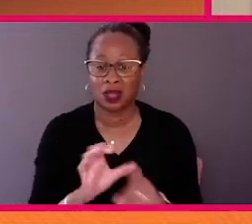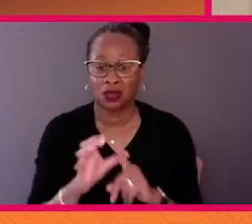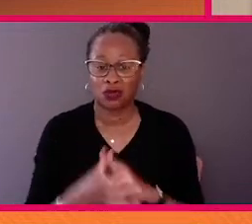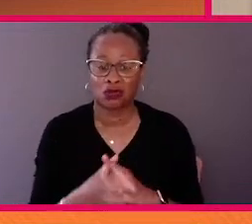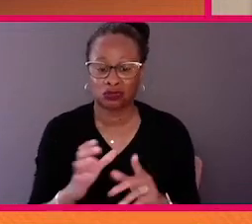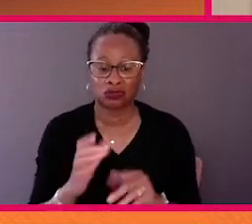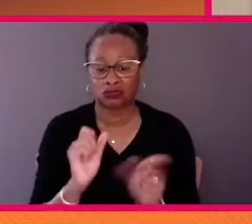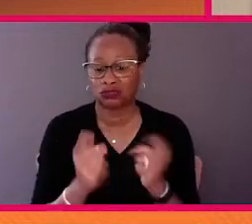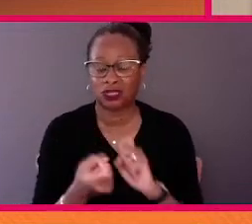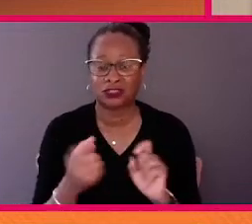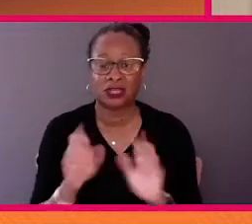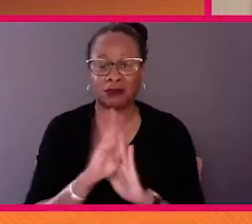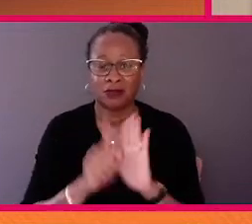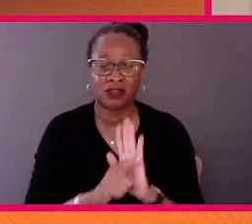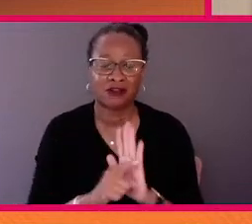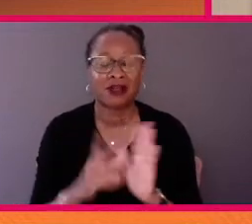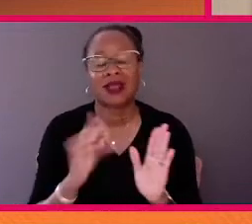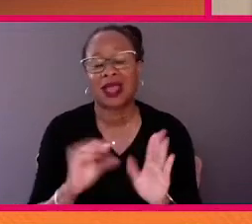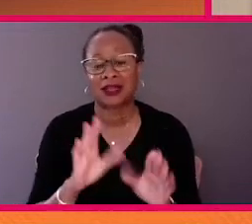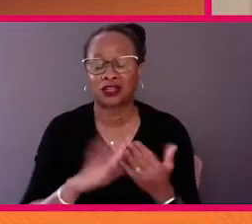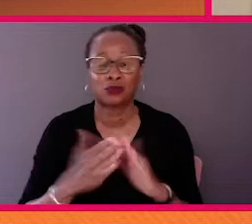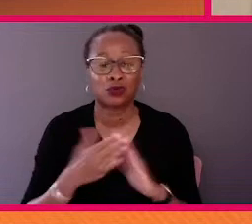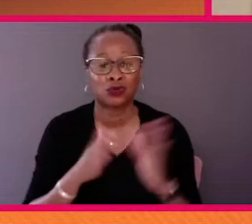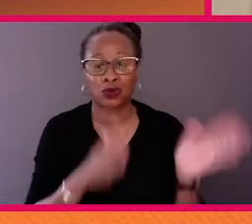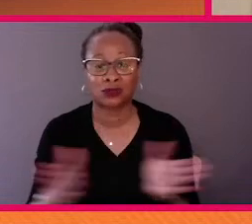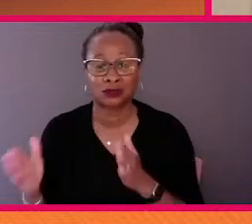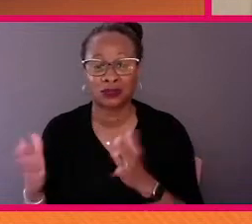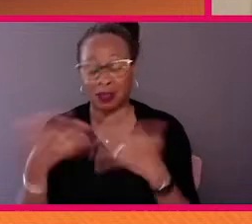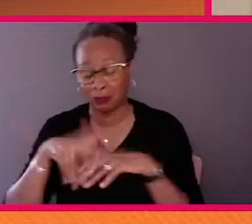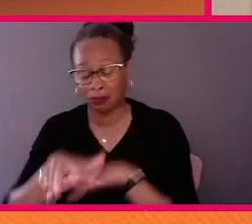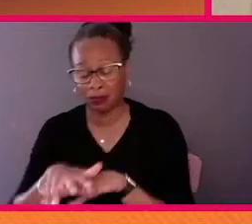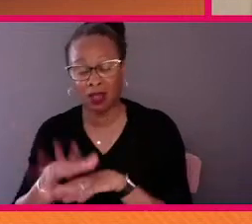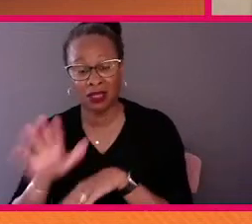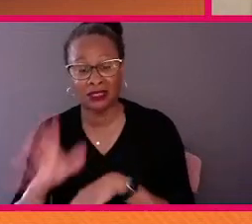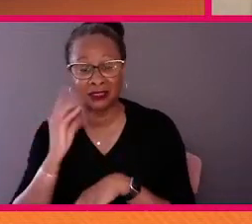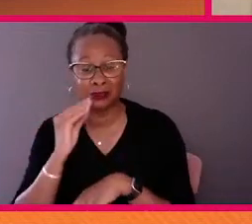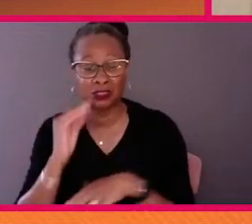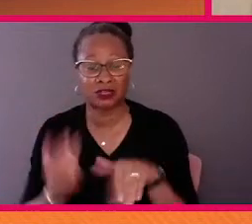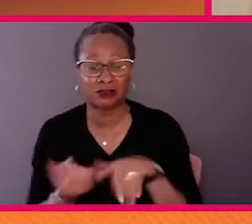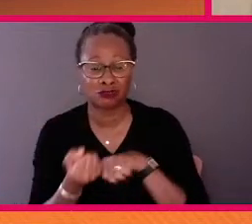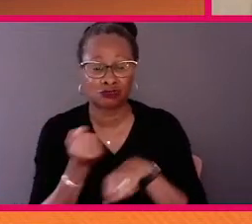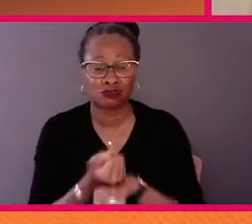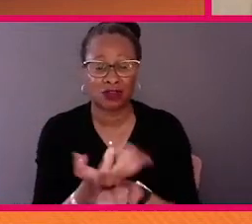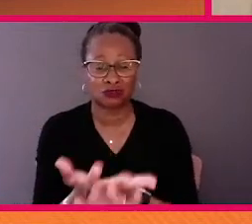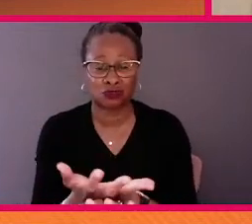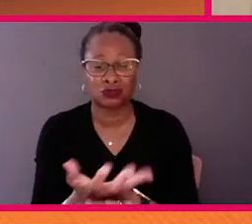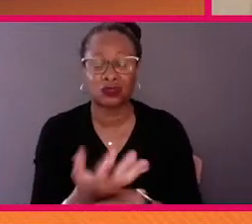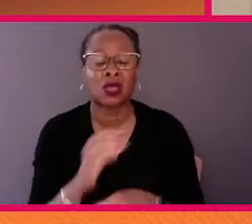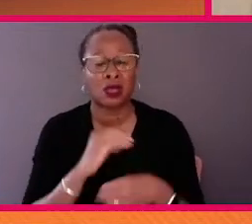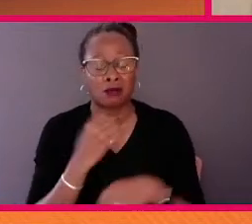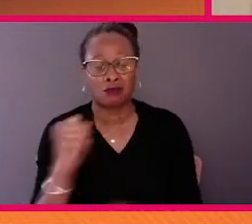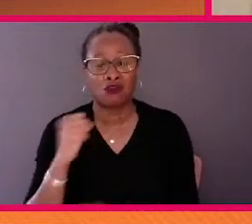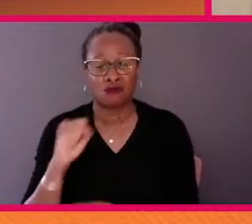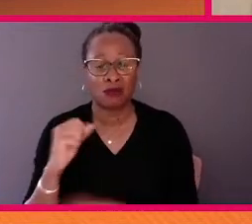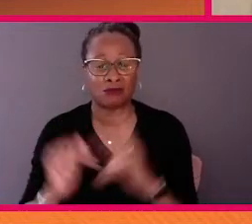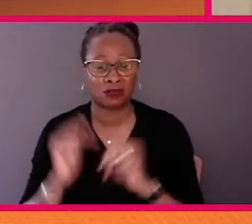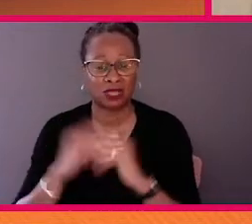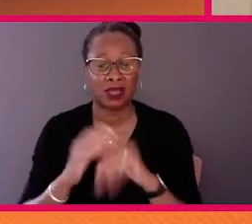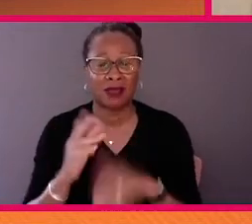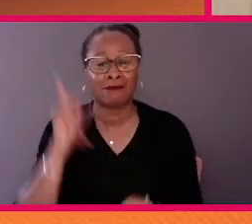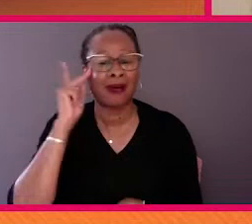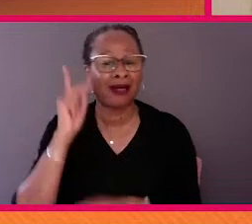organizing, blending his experience in grassroots movement building and policy advocacy towards collective action